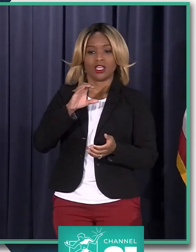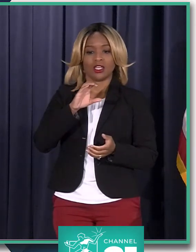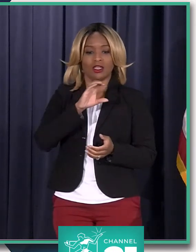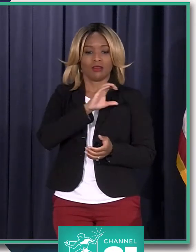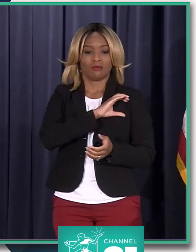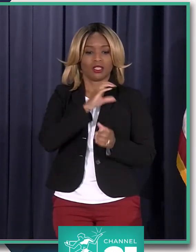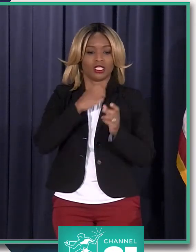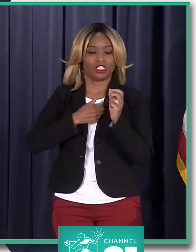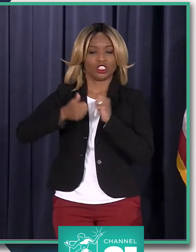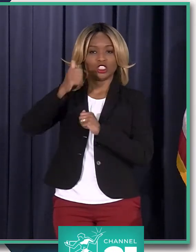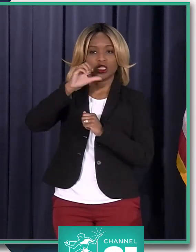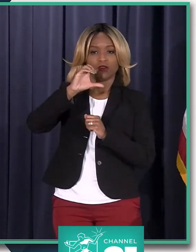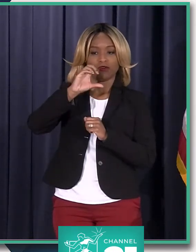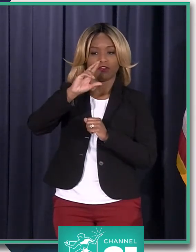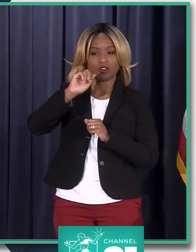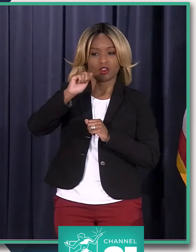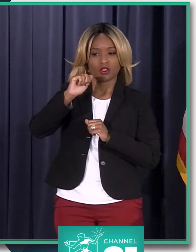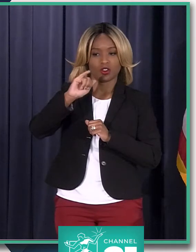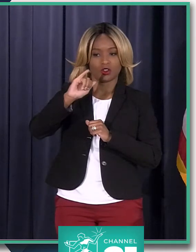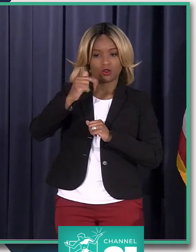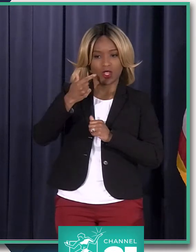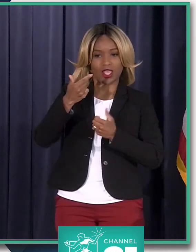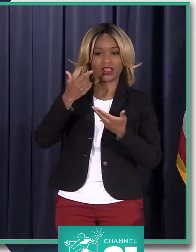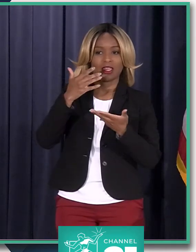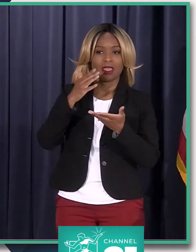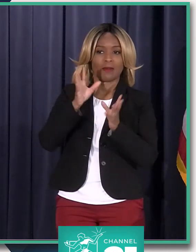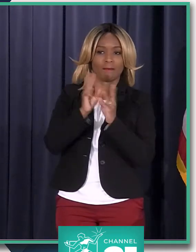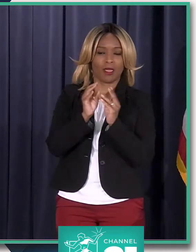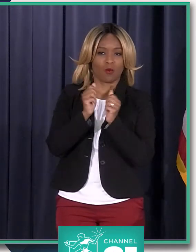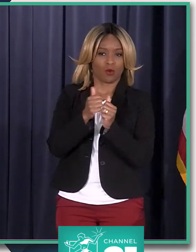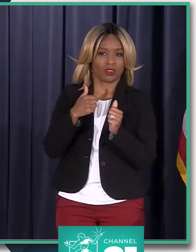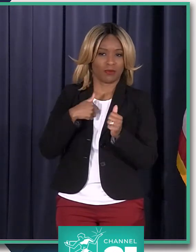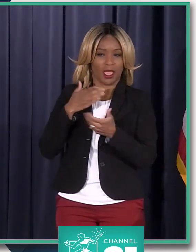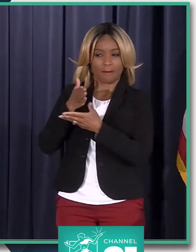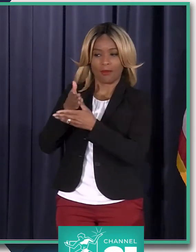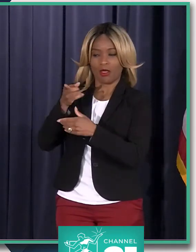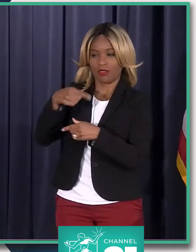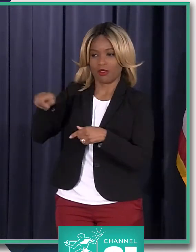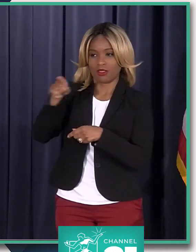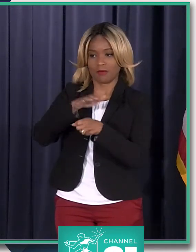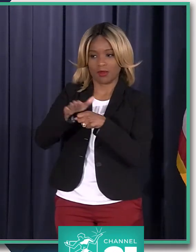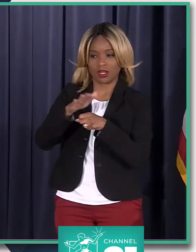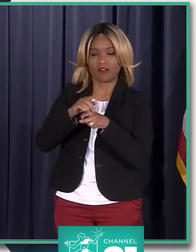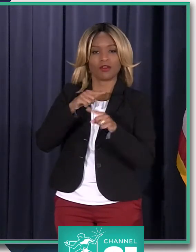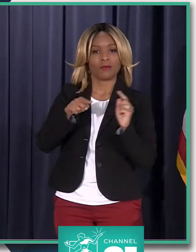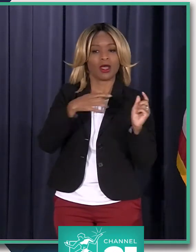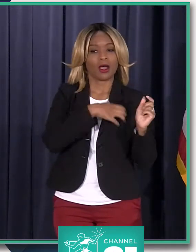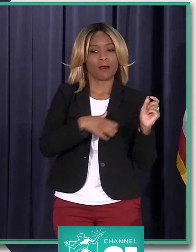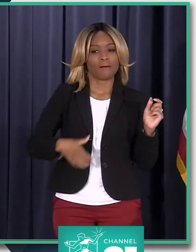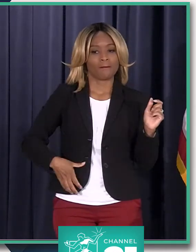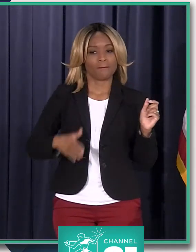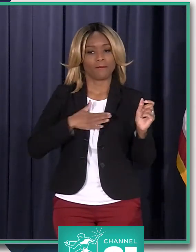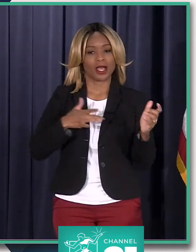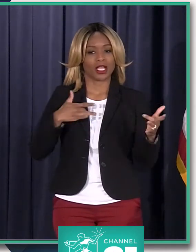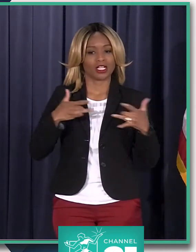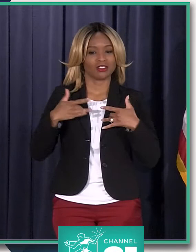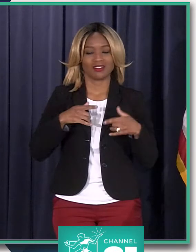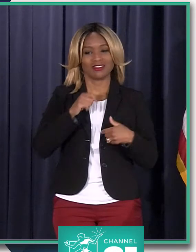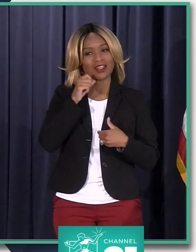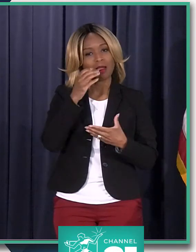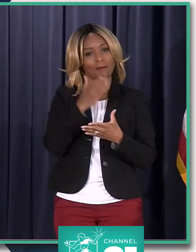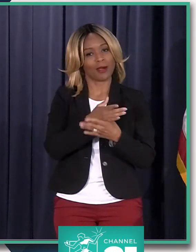They met with me a few weeks ago, so I want to thank them for that. I bothered them enough. But, Mr. Mayor, my concern... Not bothering them. They work for